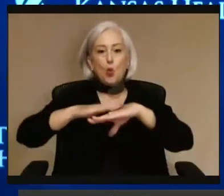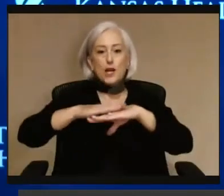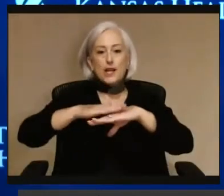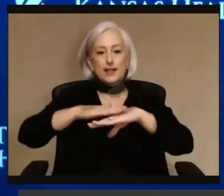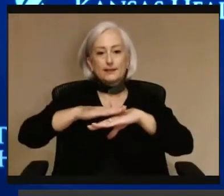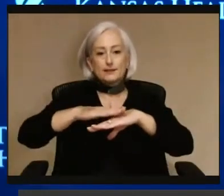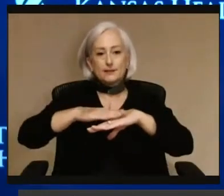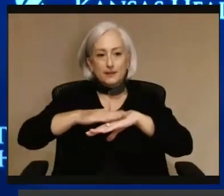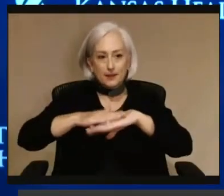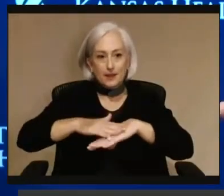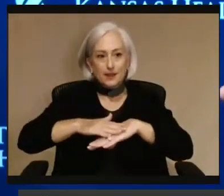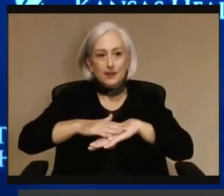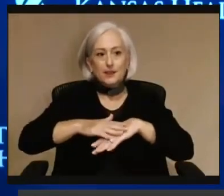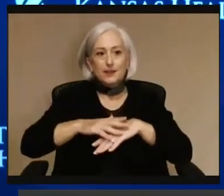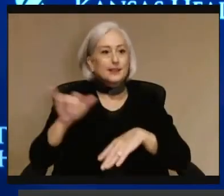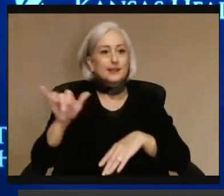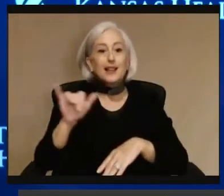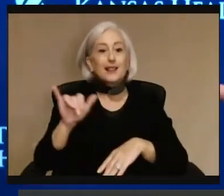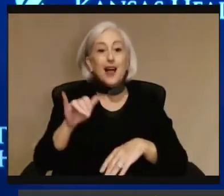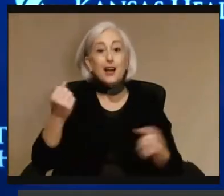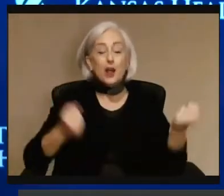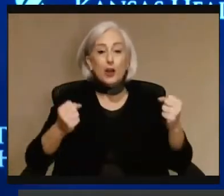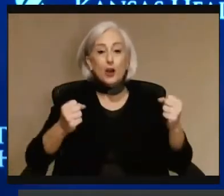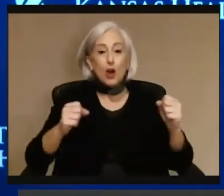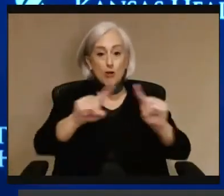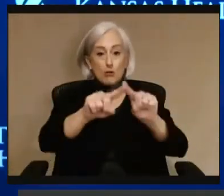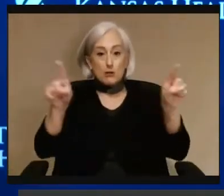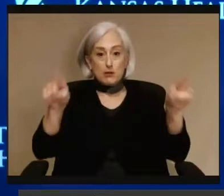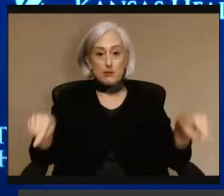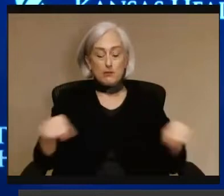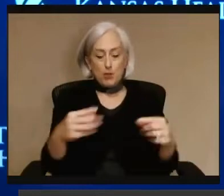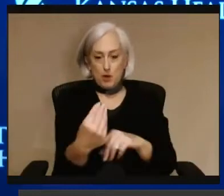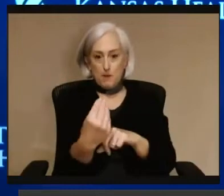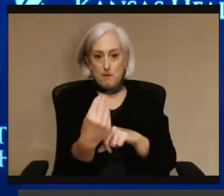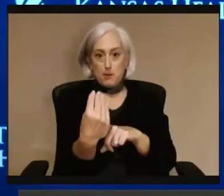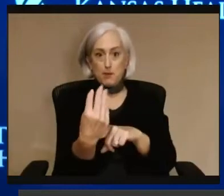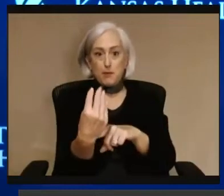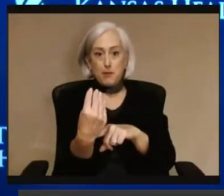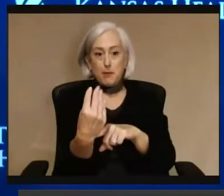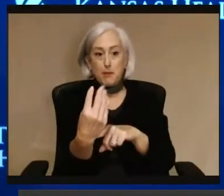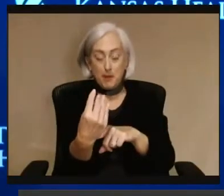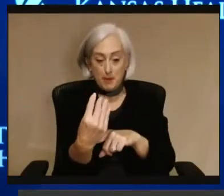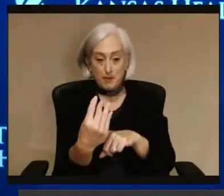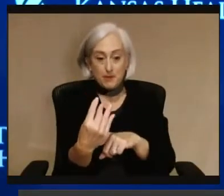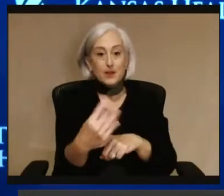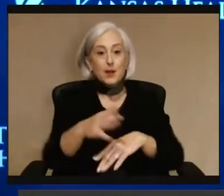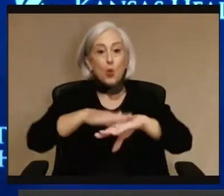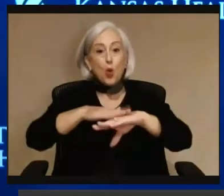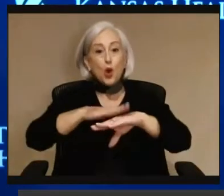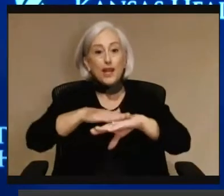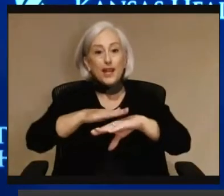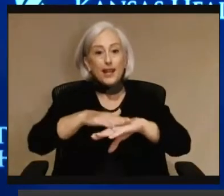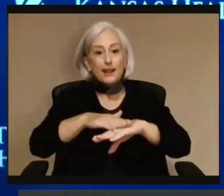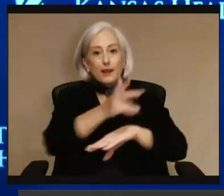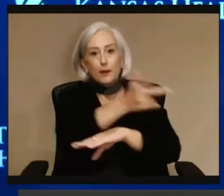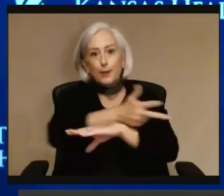glaring thing on your dashboard saying like, hey, this thing's about to blow, like you better Right. pull over. And so we have to be willing to stay in touch with ourselves and